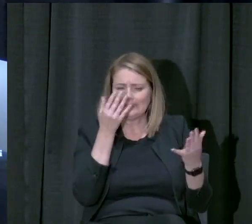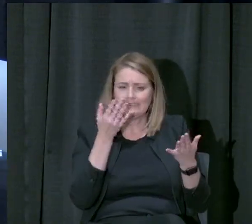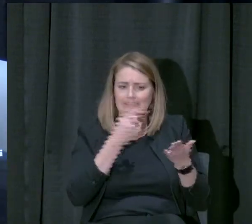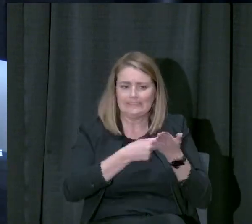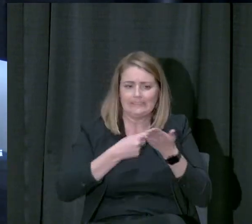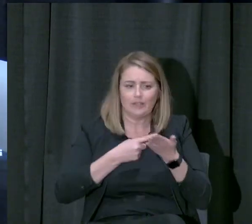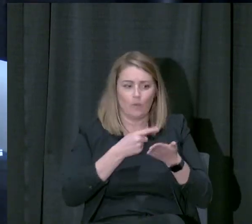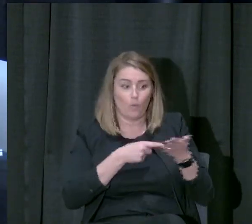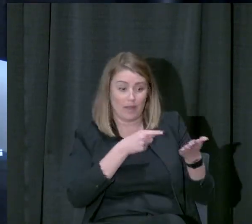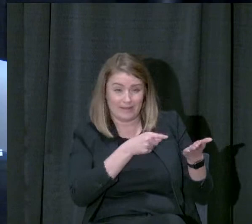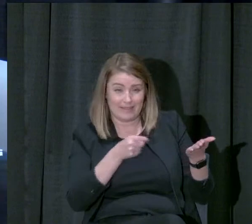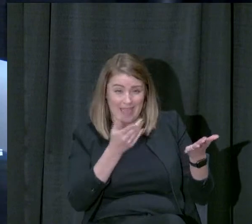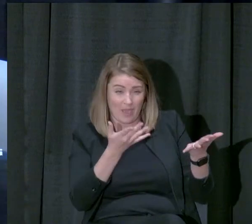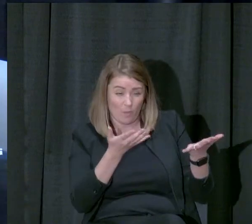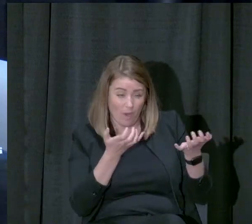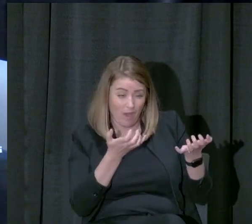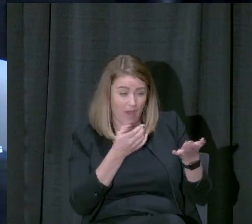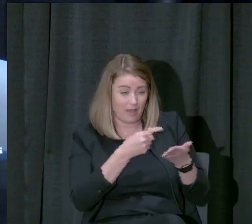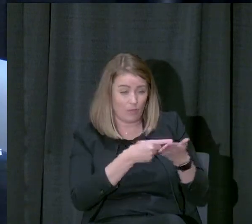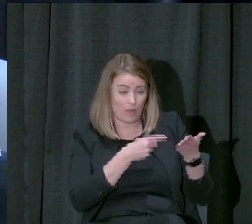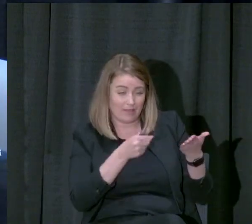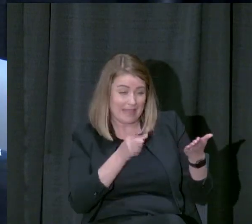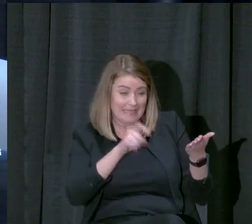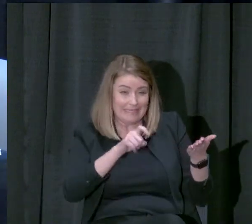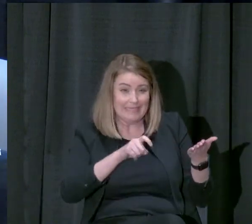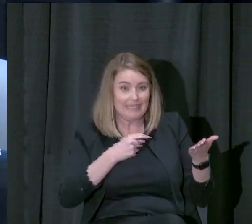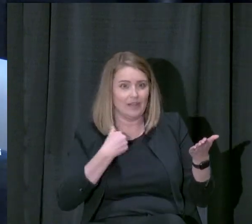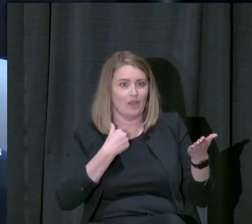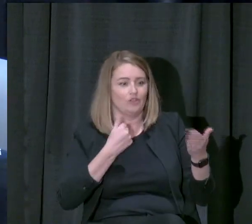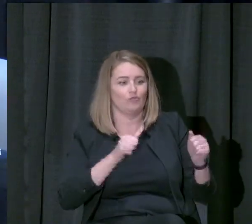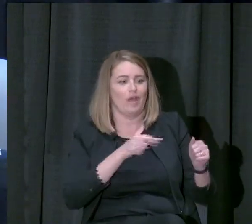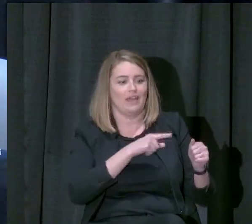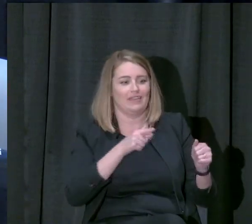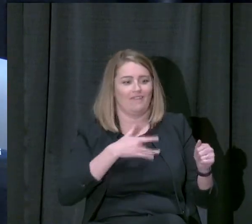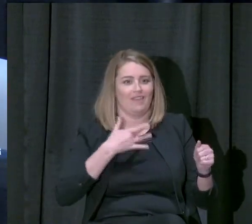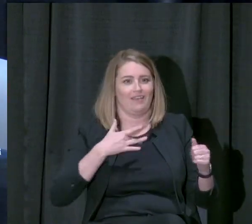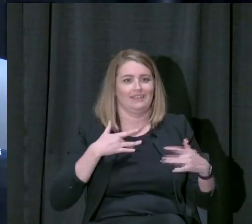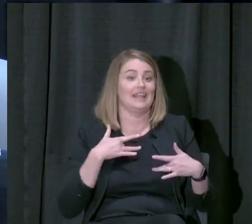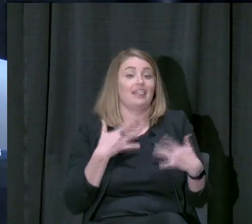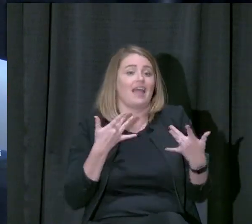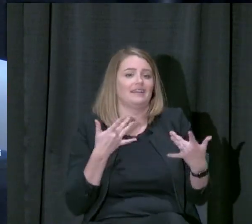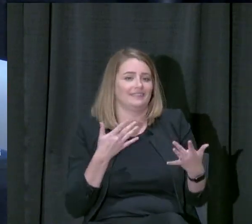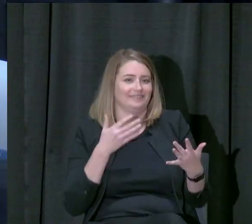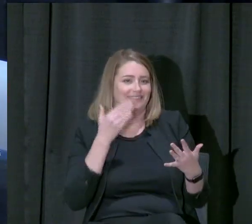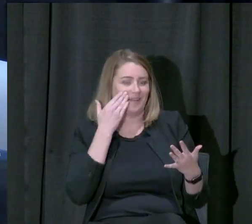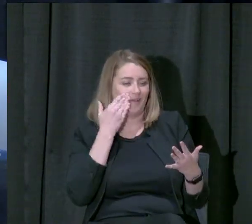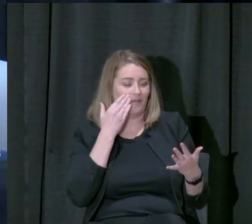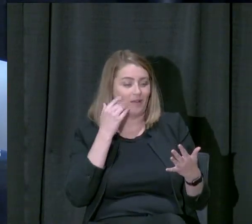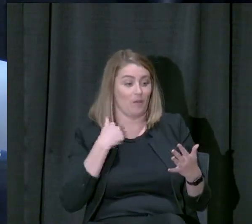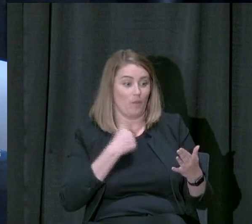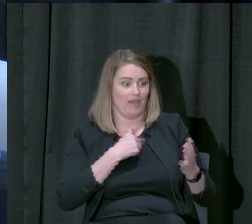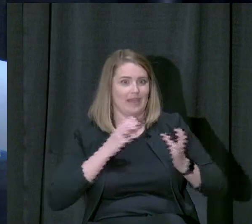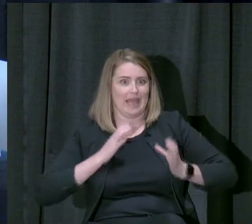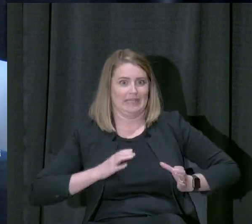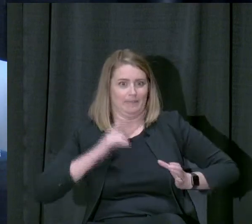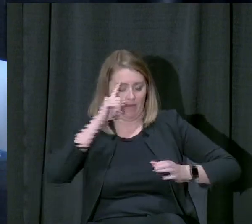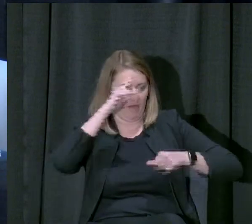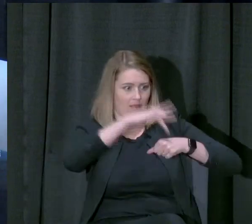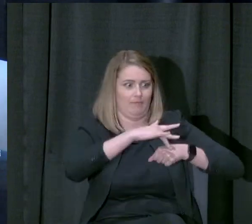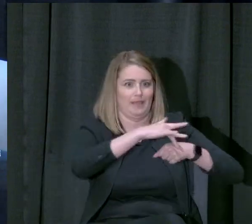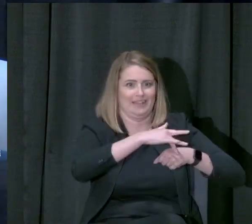need and want, and trying to delight them with the things that we do. And of course, customer obsession